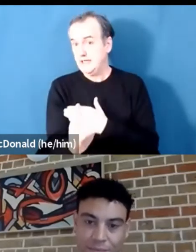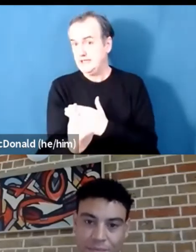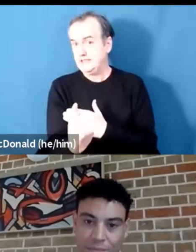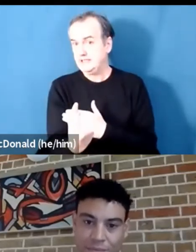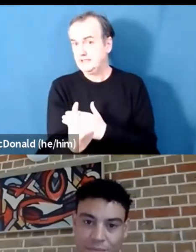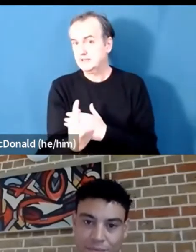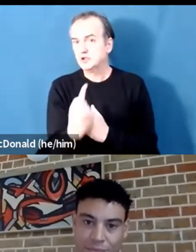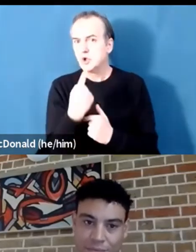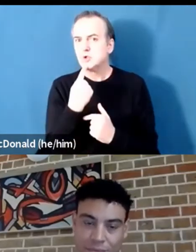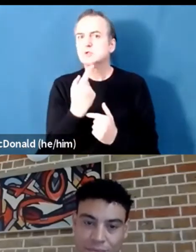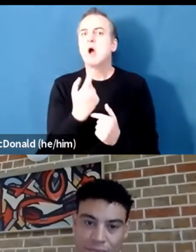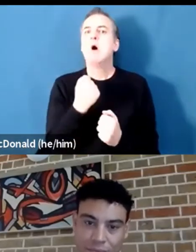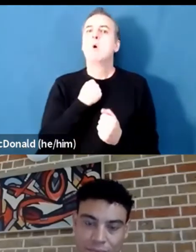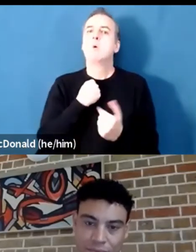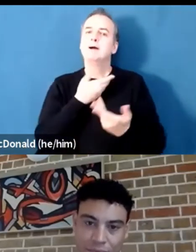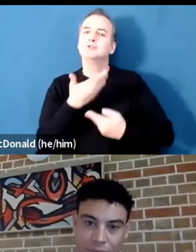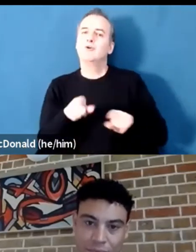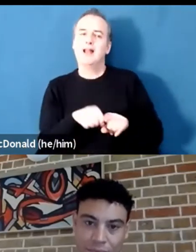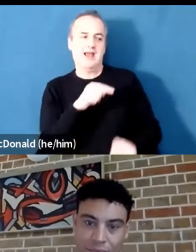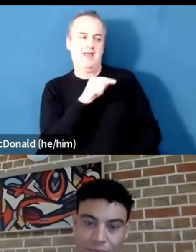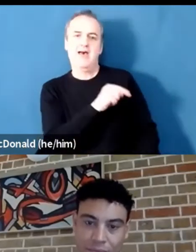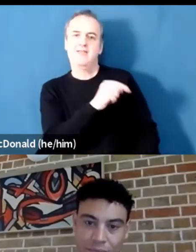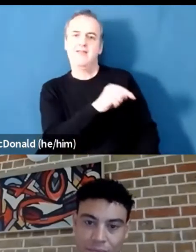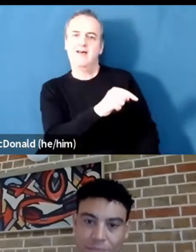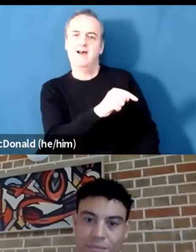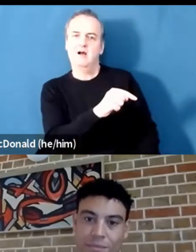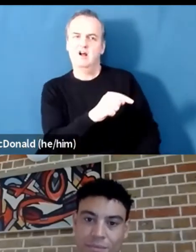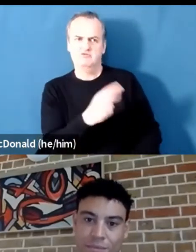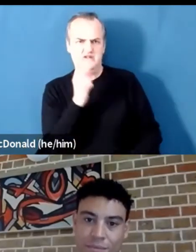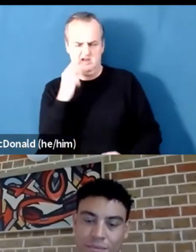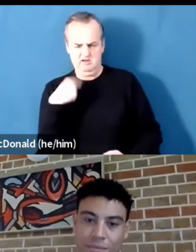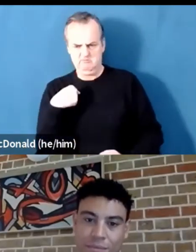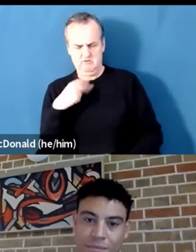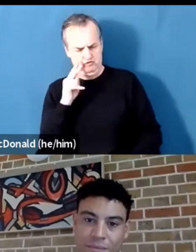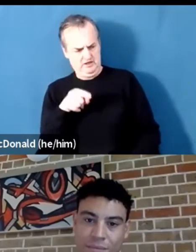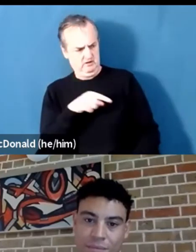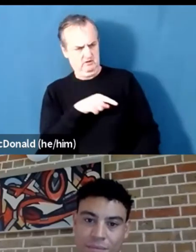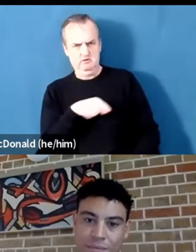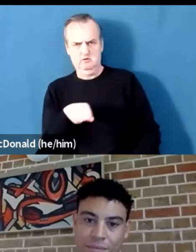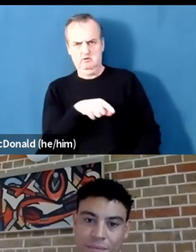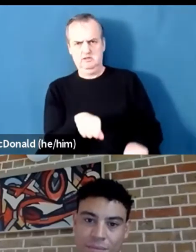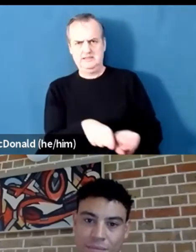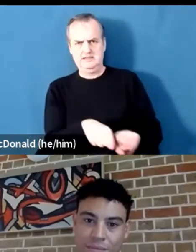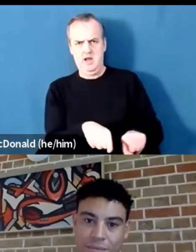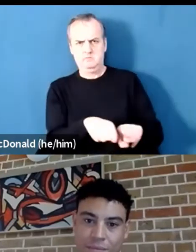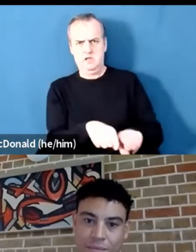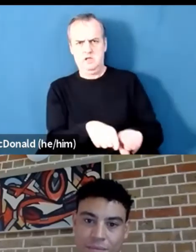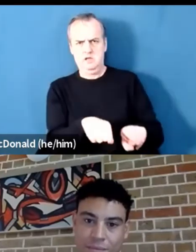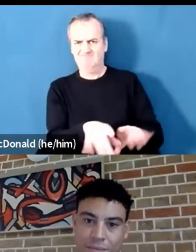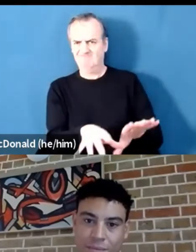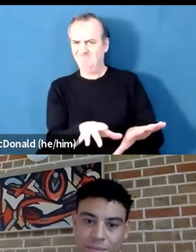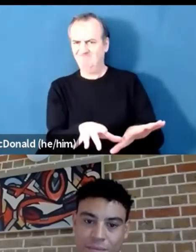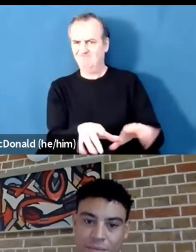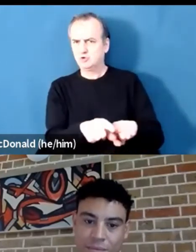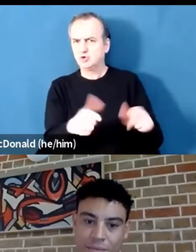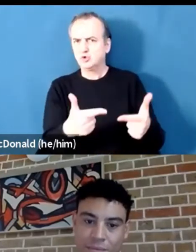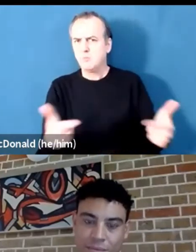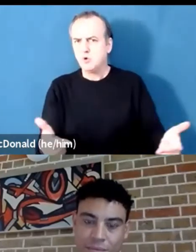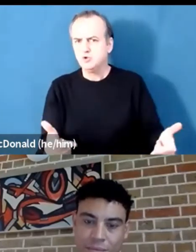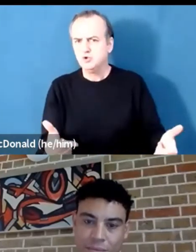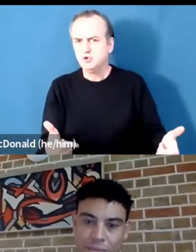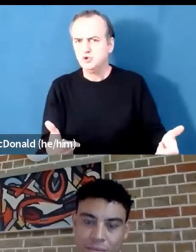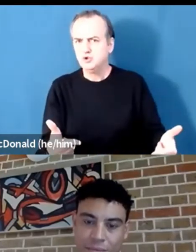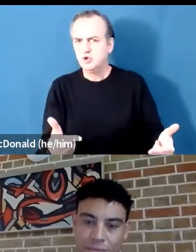find yourself giving examples and then actually your pitch is very similar to those ones. So if it's just a really